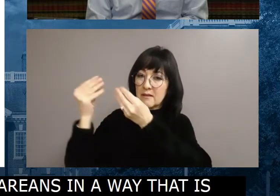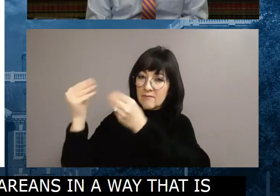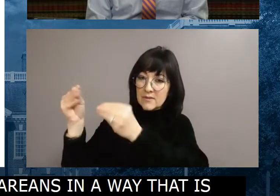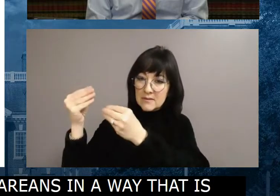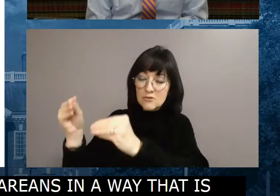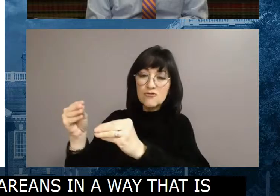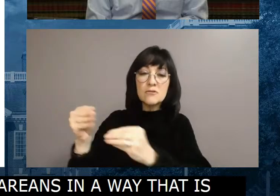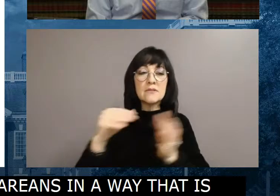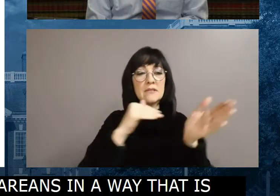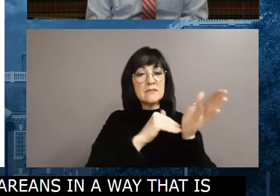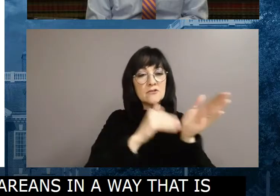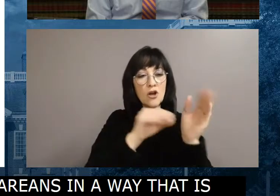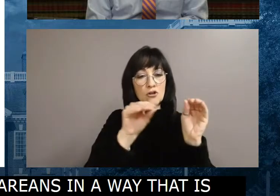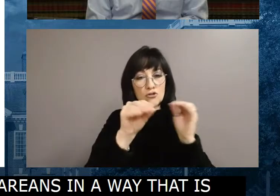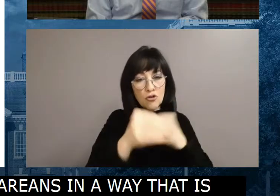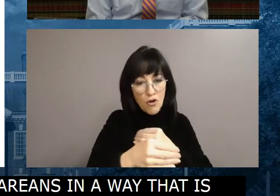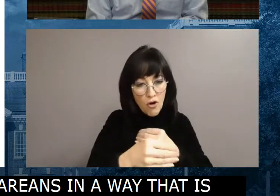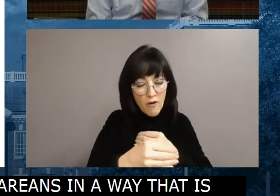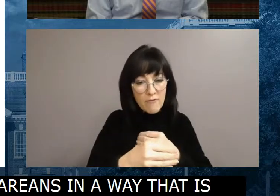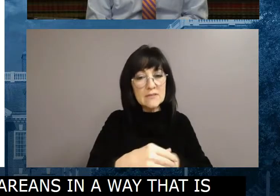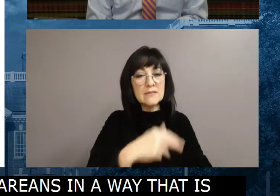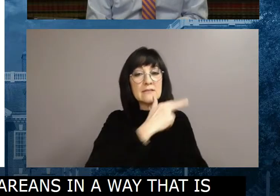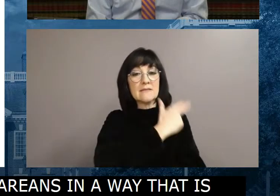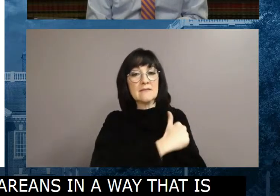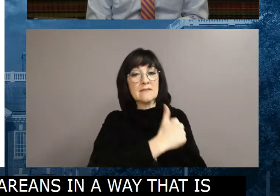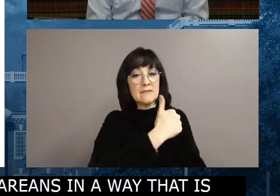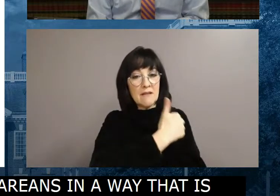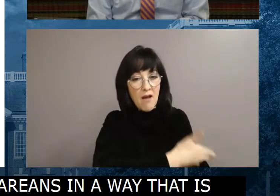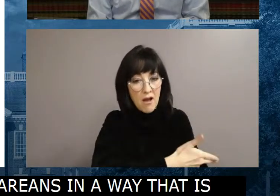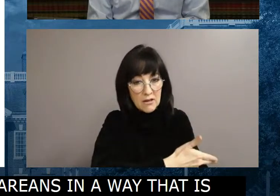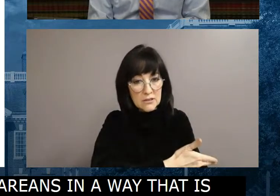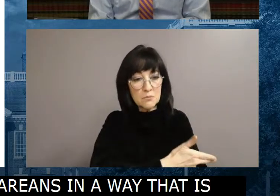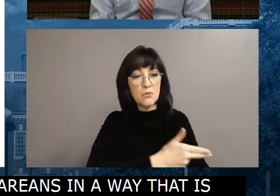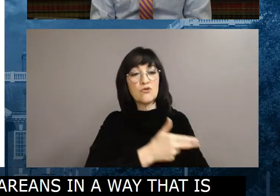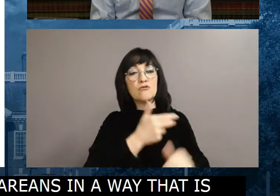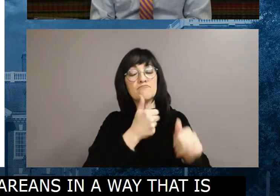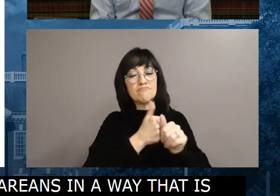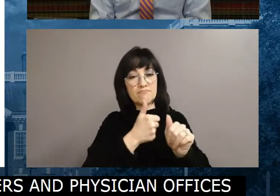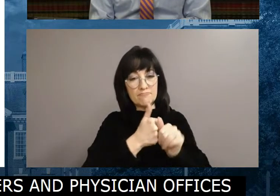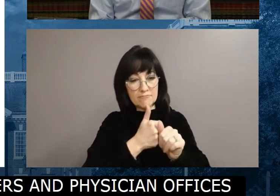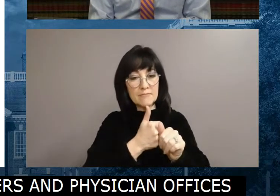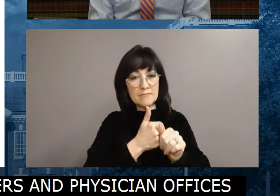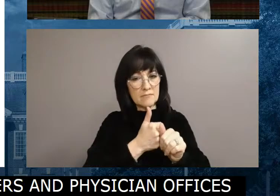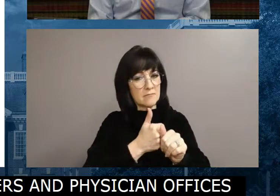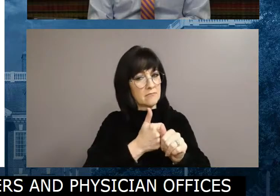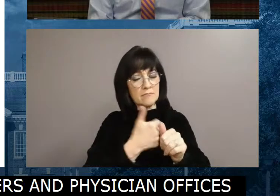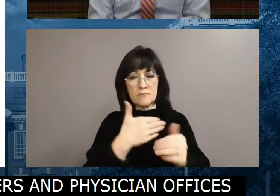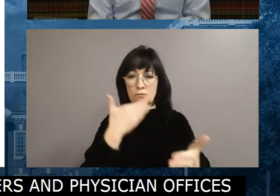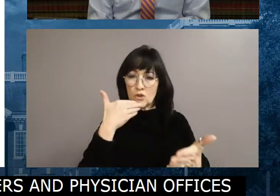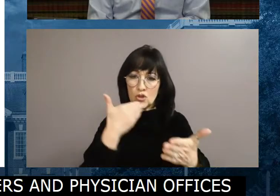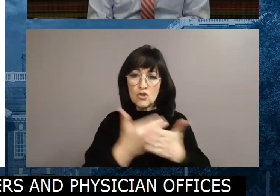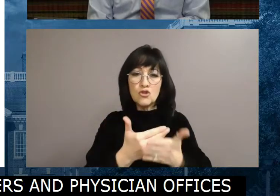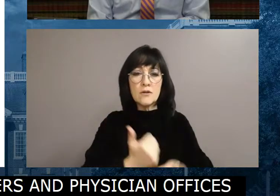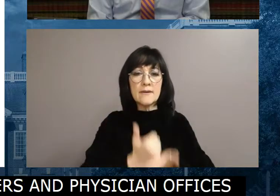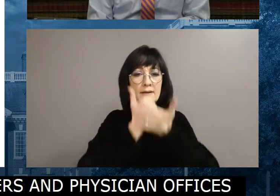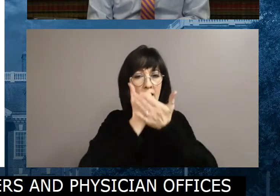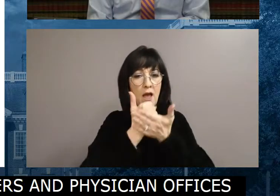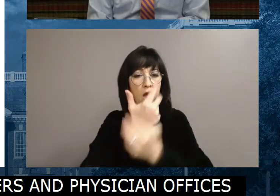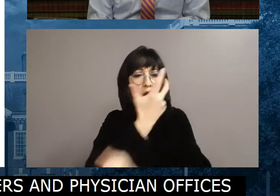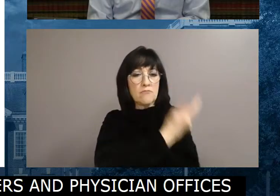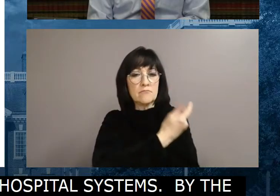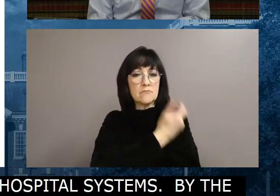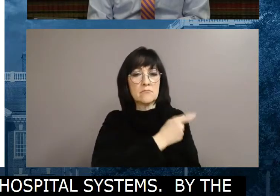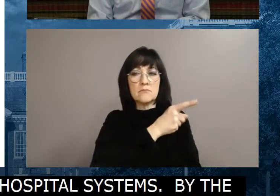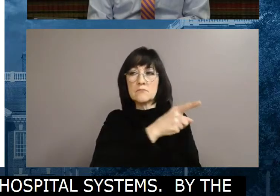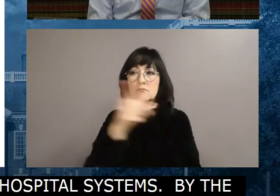providers, hospital systems. And by the way, the hospital system's doing a really good job vaccinating those with those pre-existing